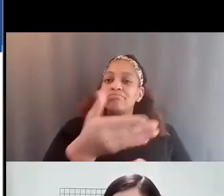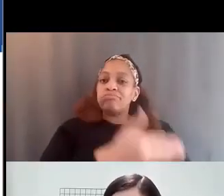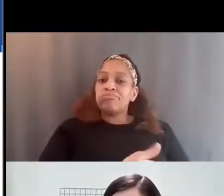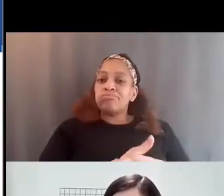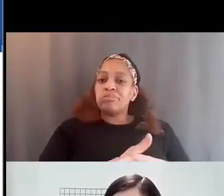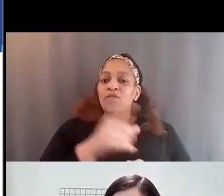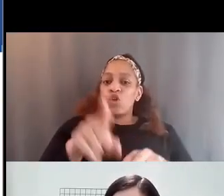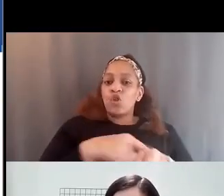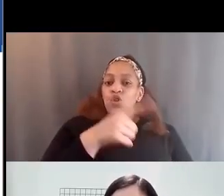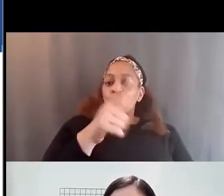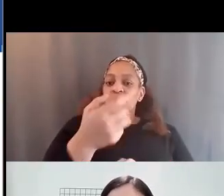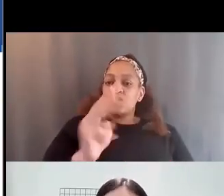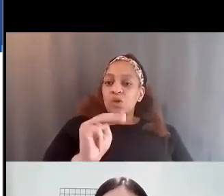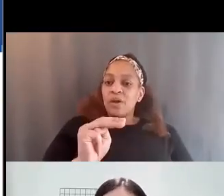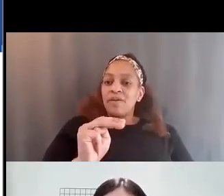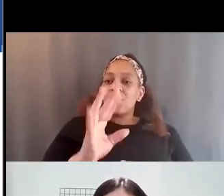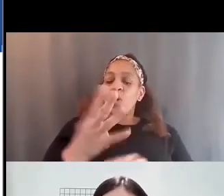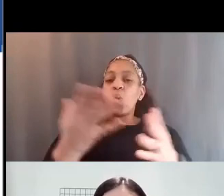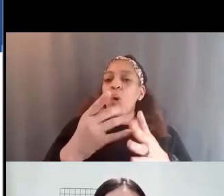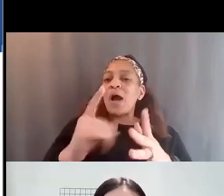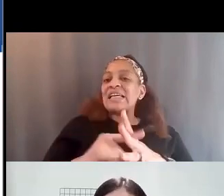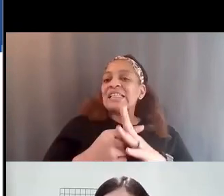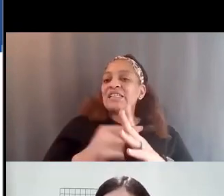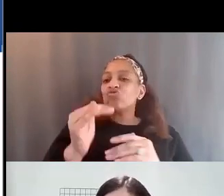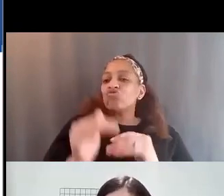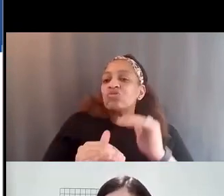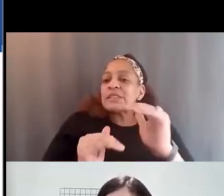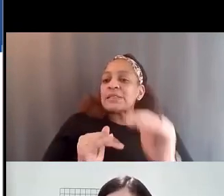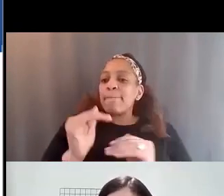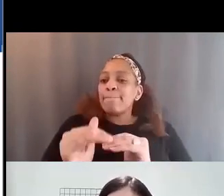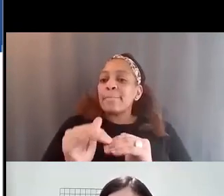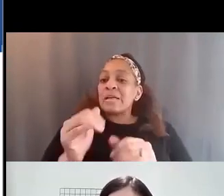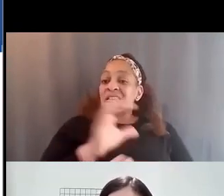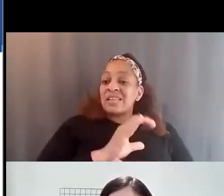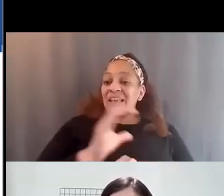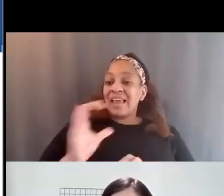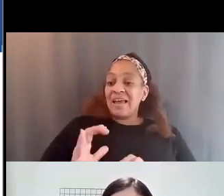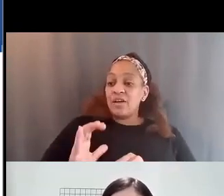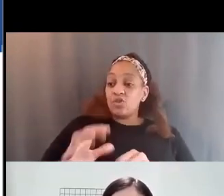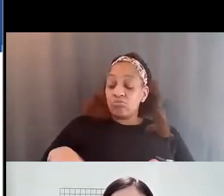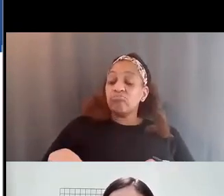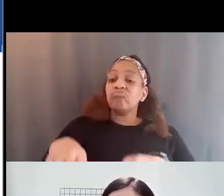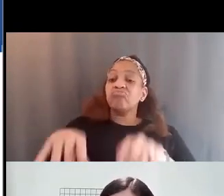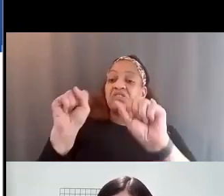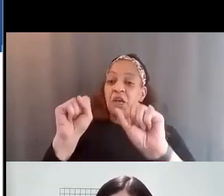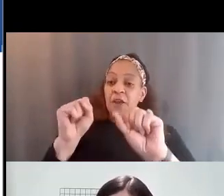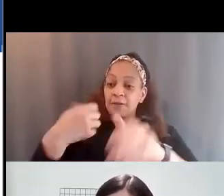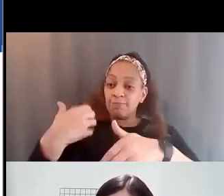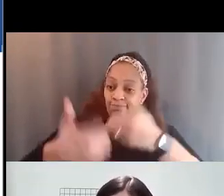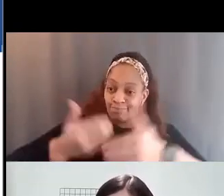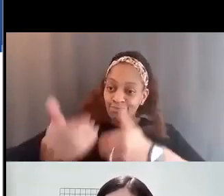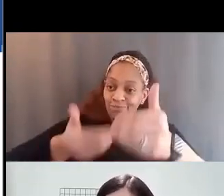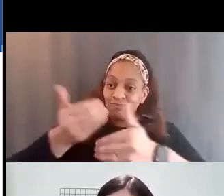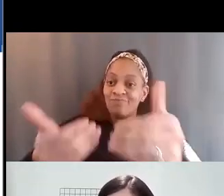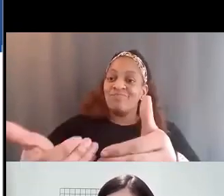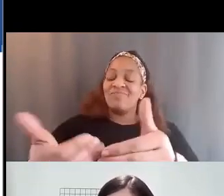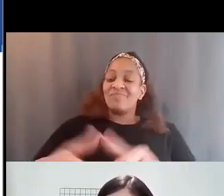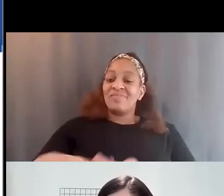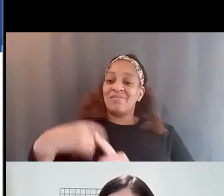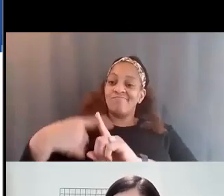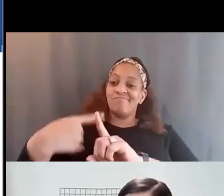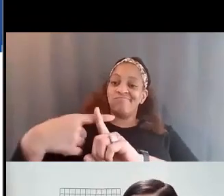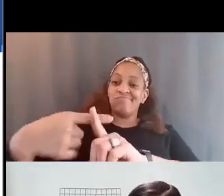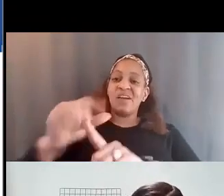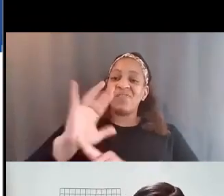and supports? What initial steps can a council take to help move this type of effort in their state?